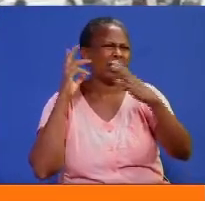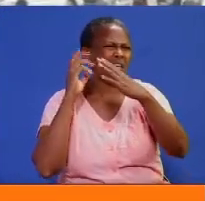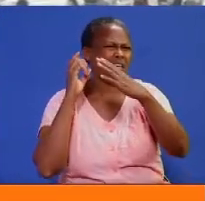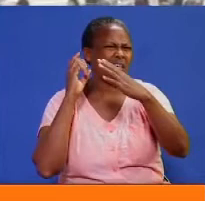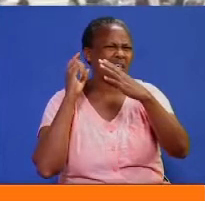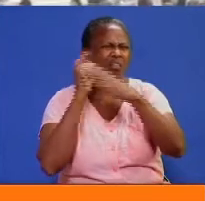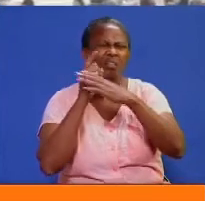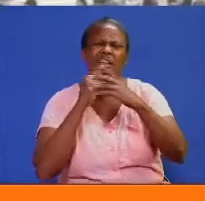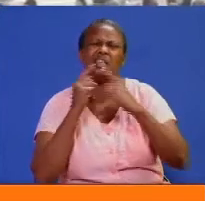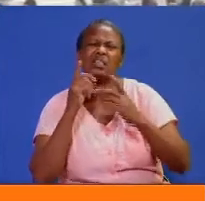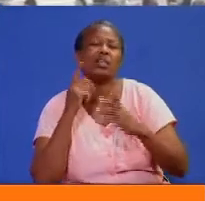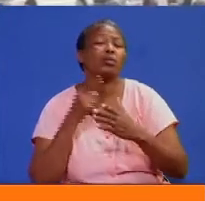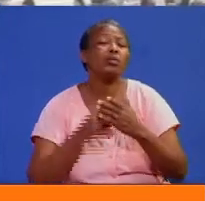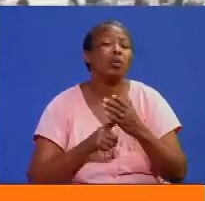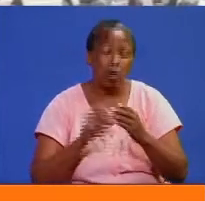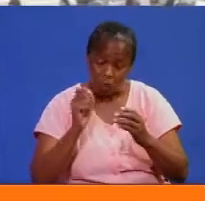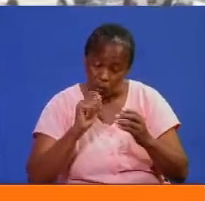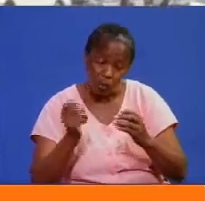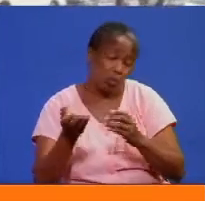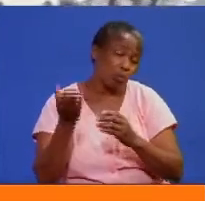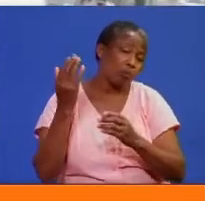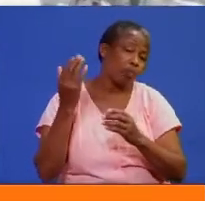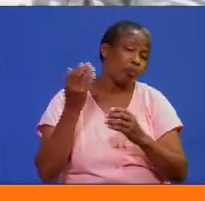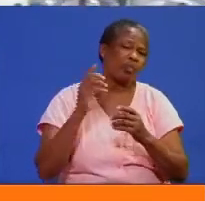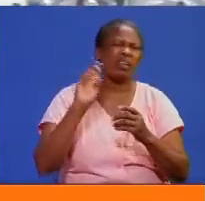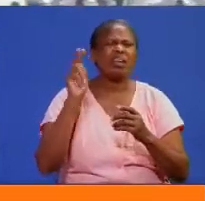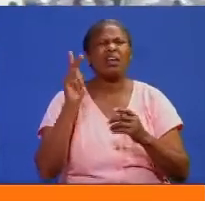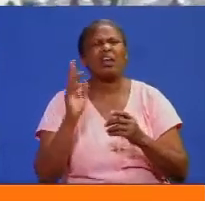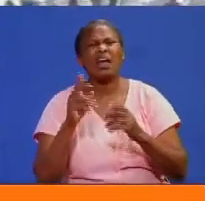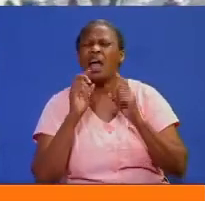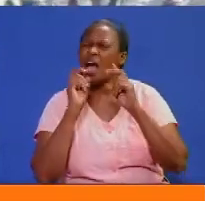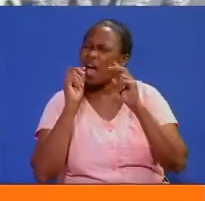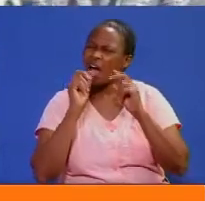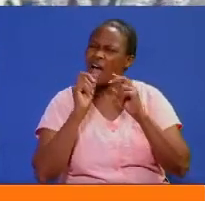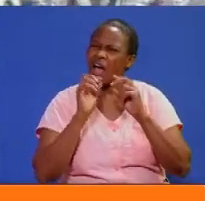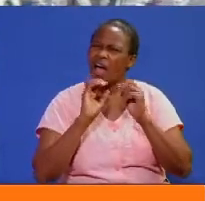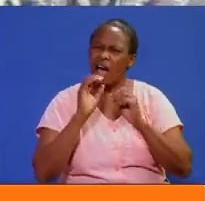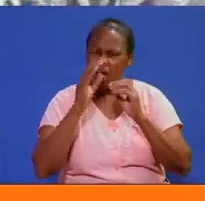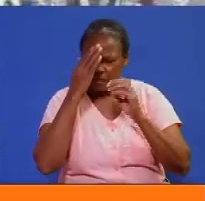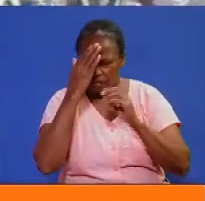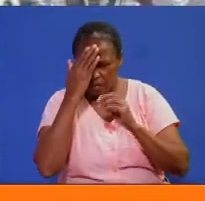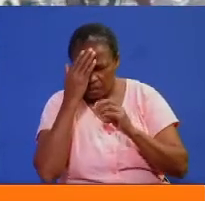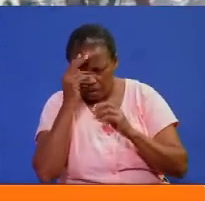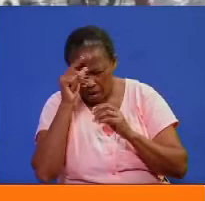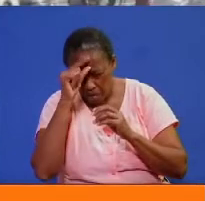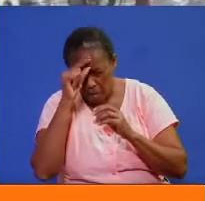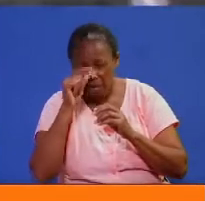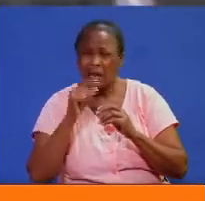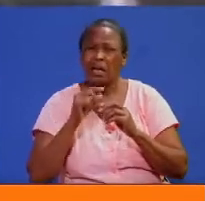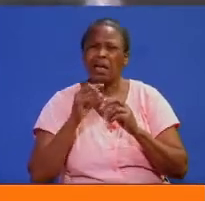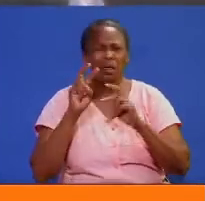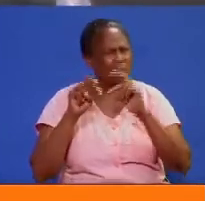earlier. Kenyans who were affected urged the government to look for alternative